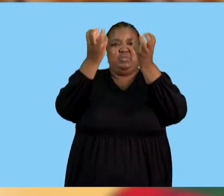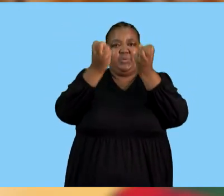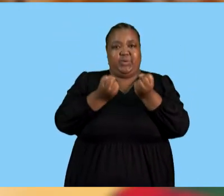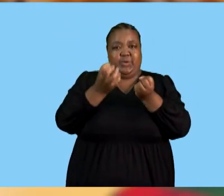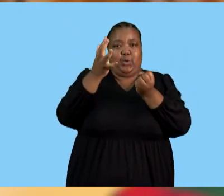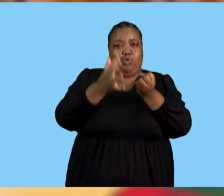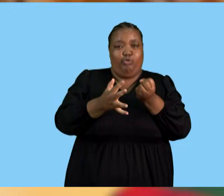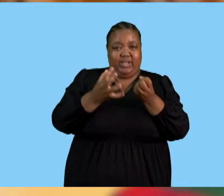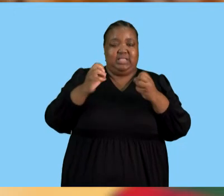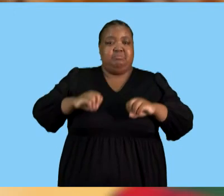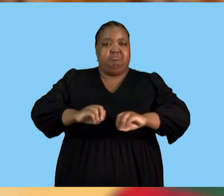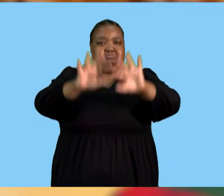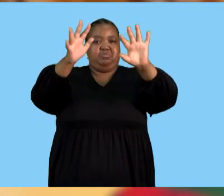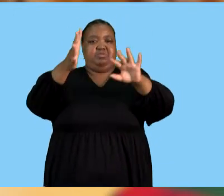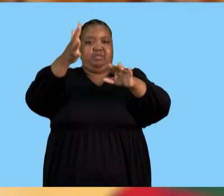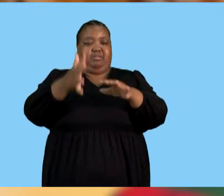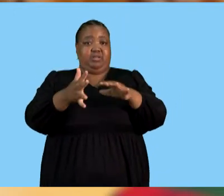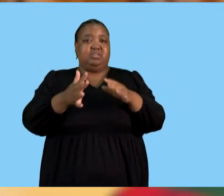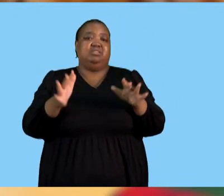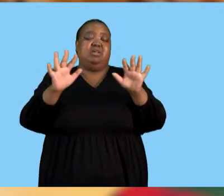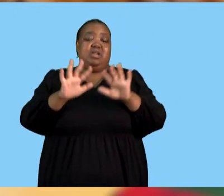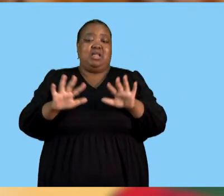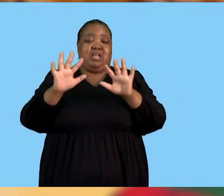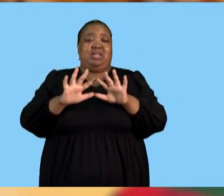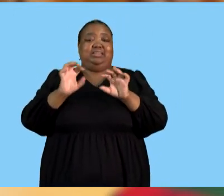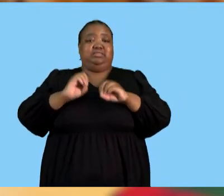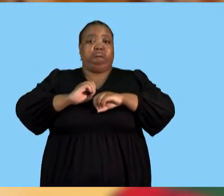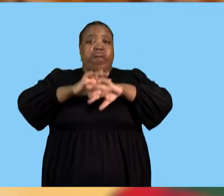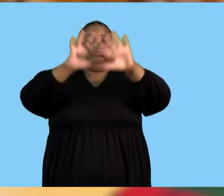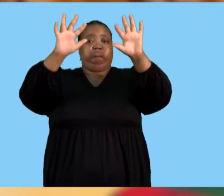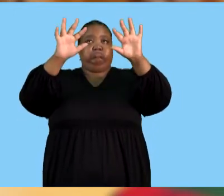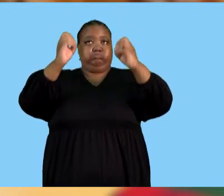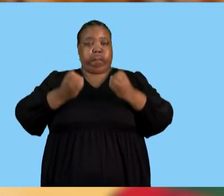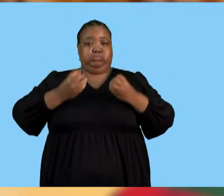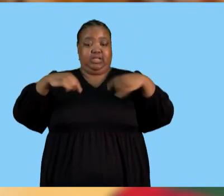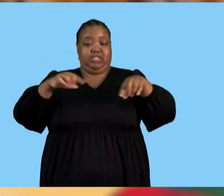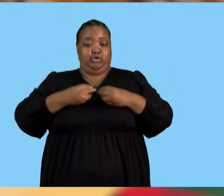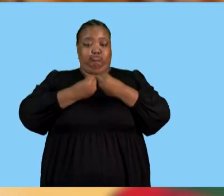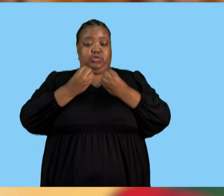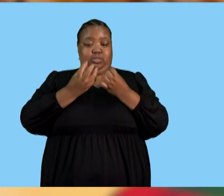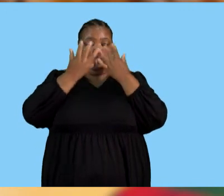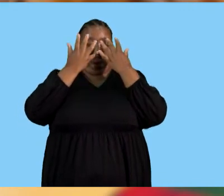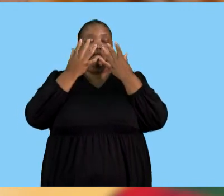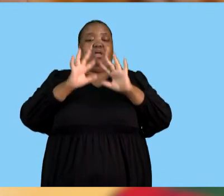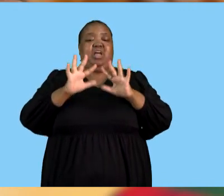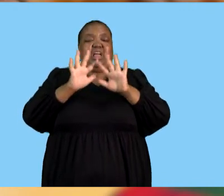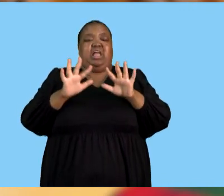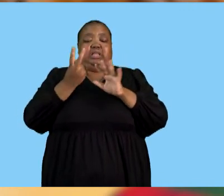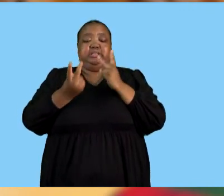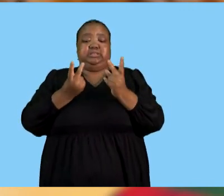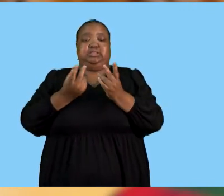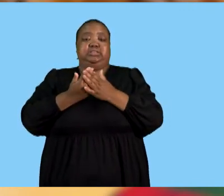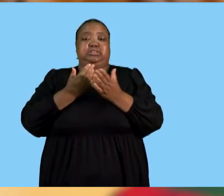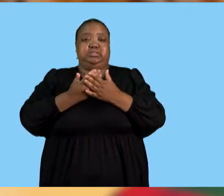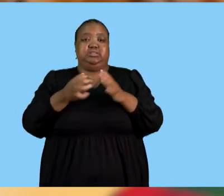that are reflected, those are the ones that enable us to see the color of the object that we're looking at. We've also talked about